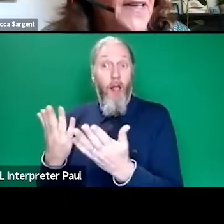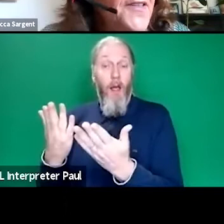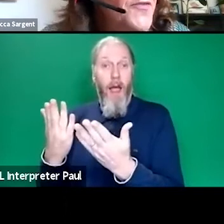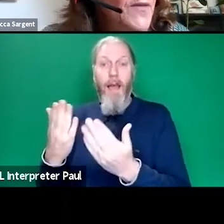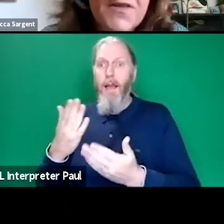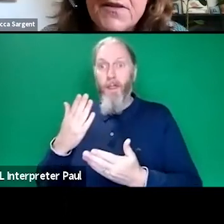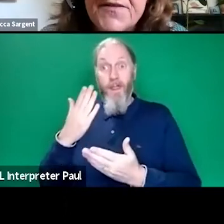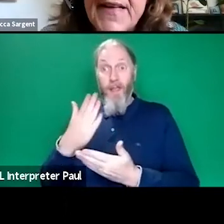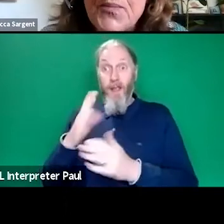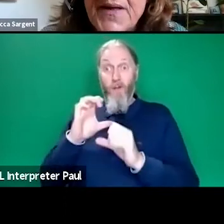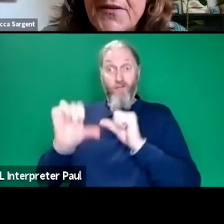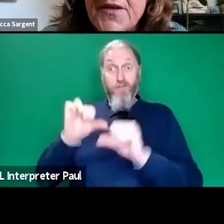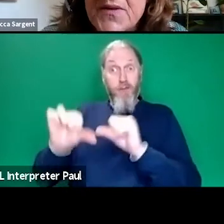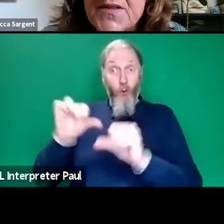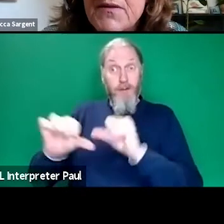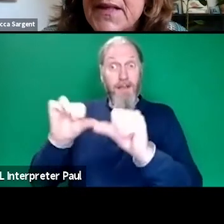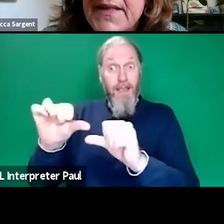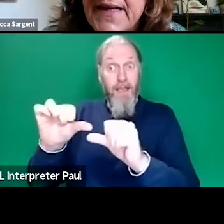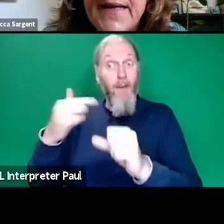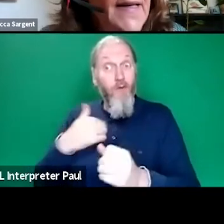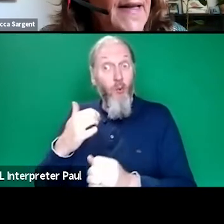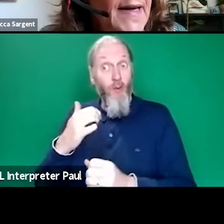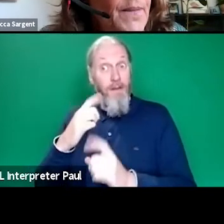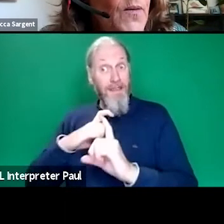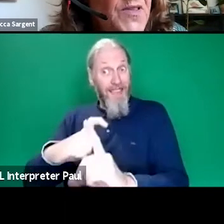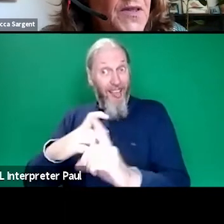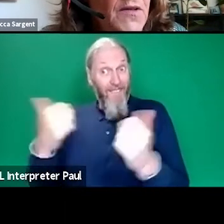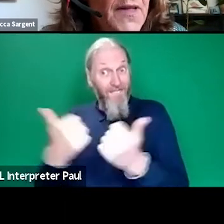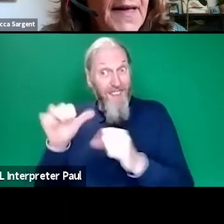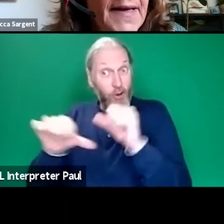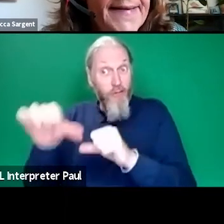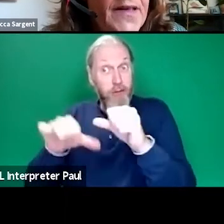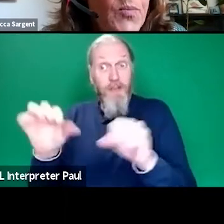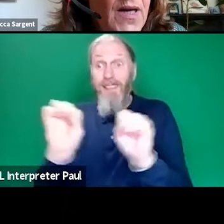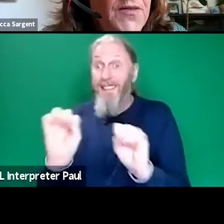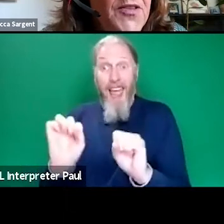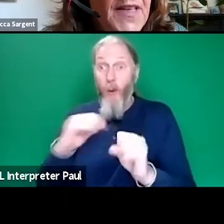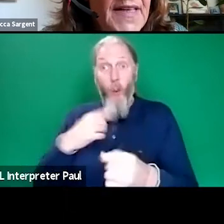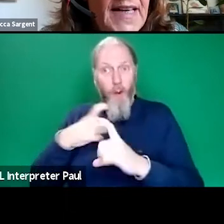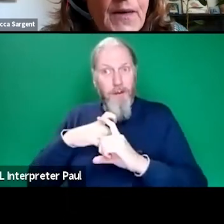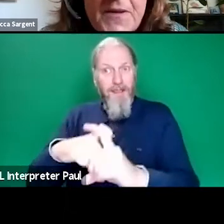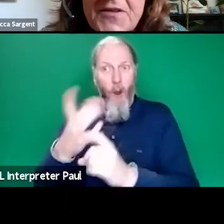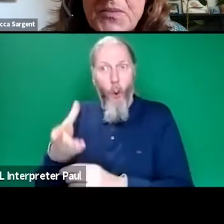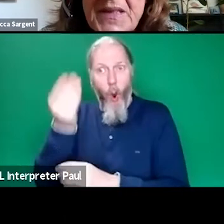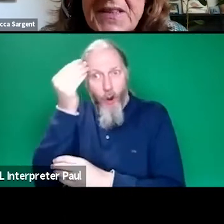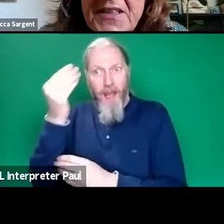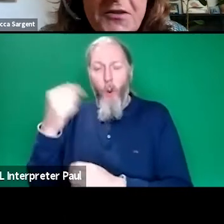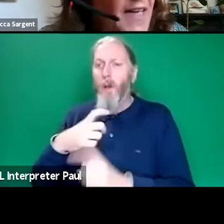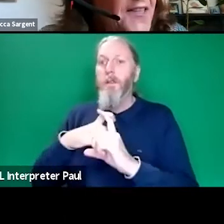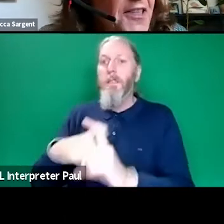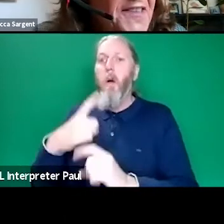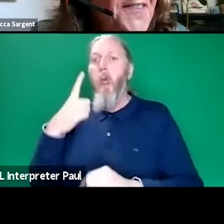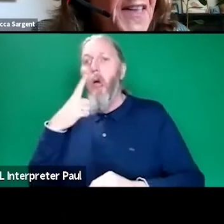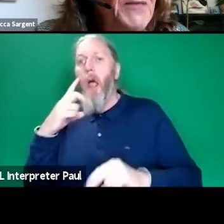of caveat this, really, we're still developing. You know, we're still learning. We're still looking at the approach. Still meeting